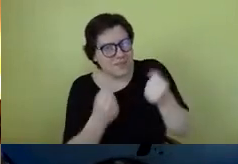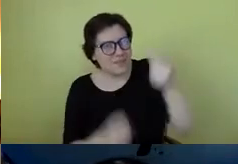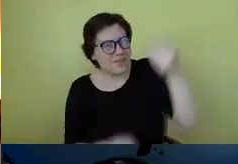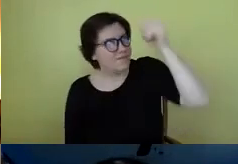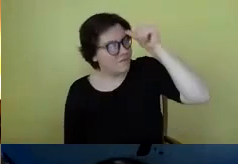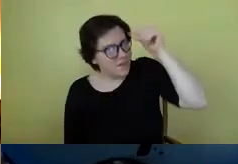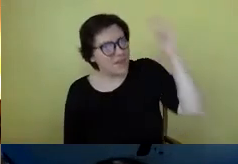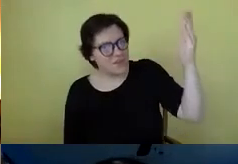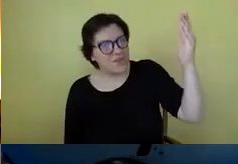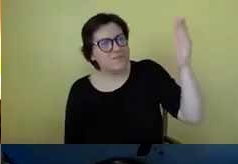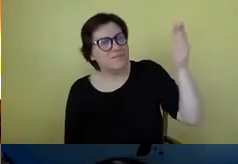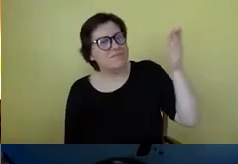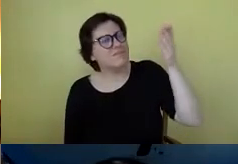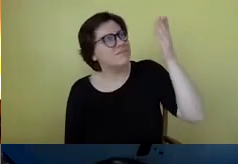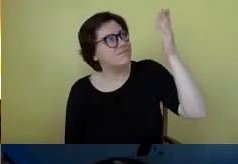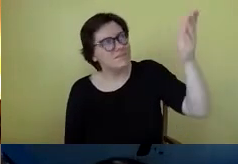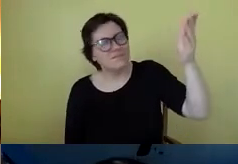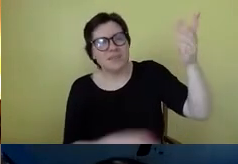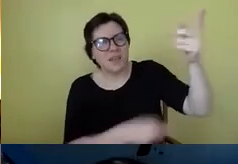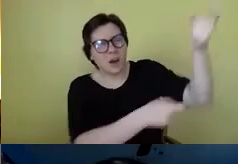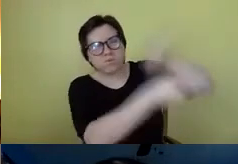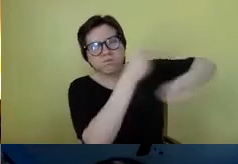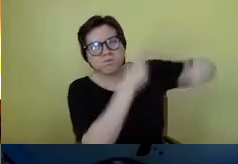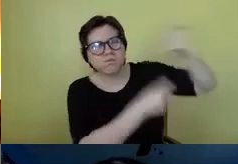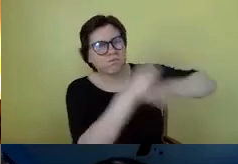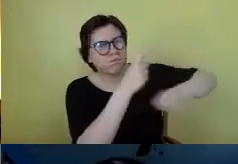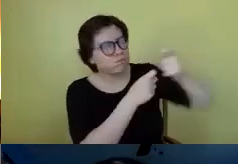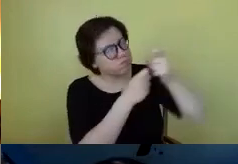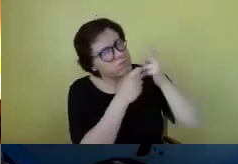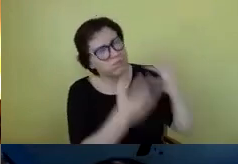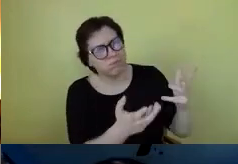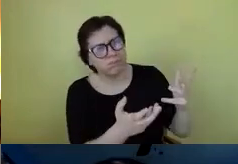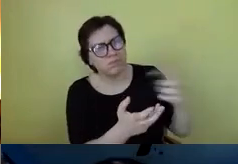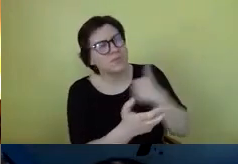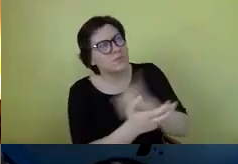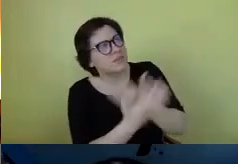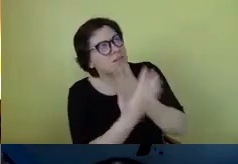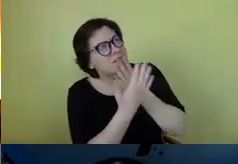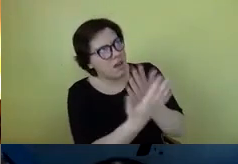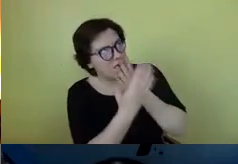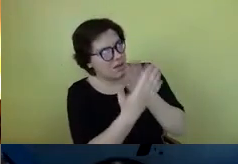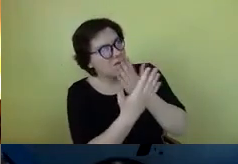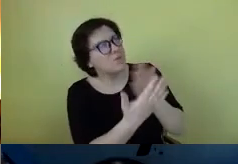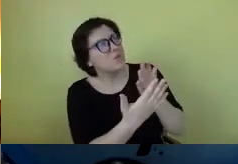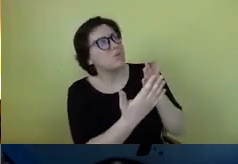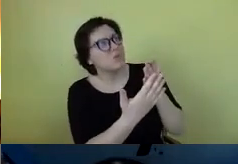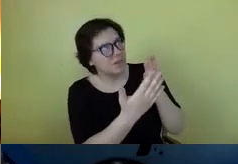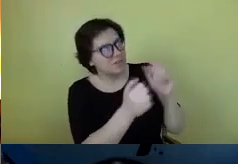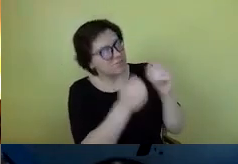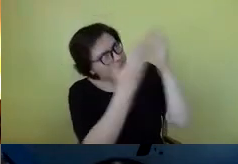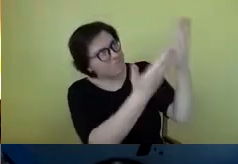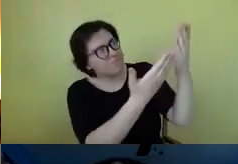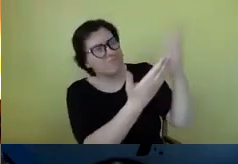you are lavish in bestowing all of your gifts. And we thank you and we give you thanks for